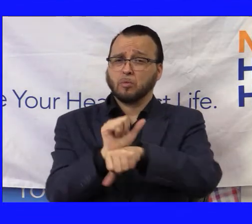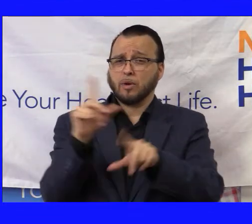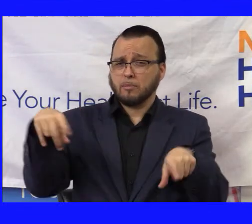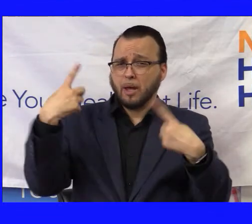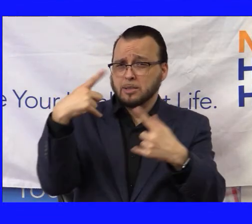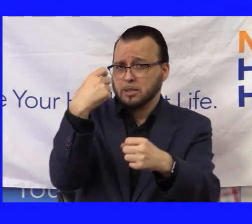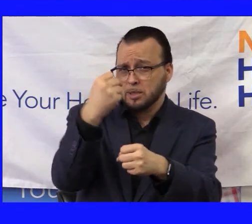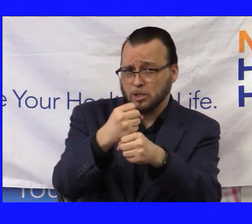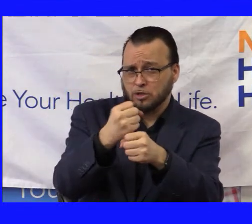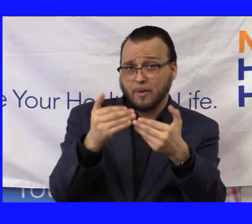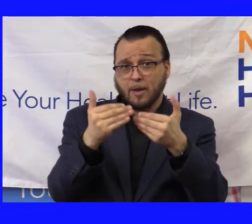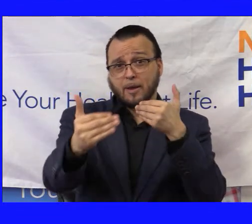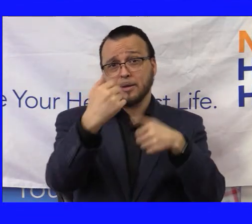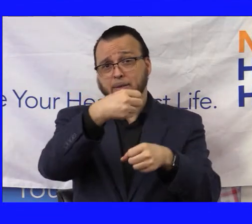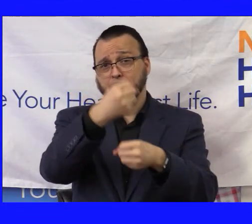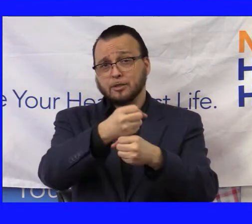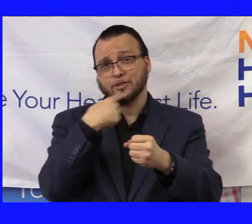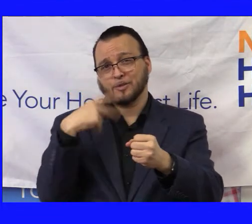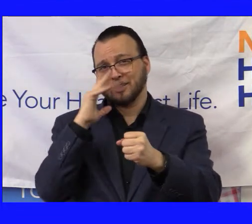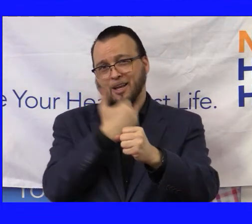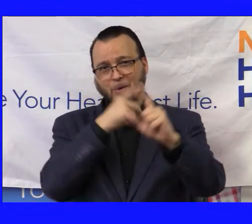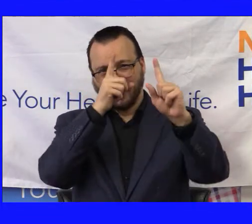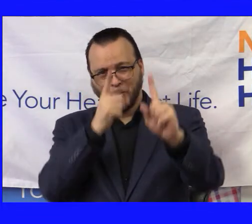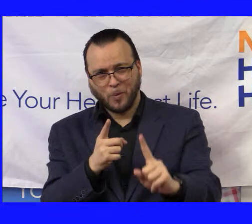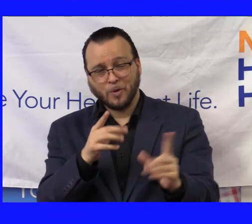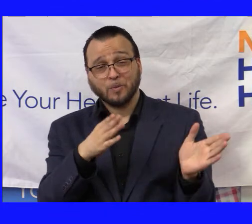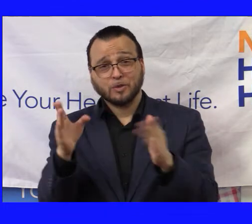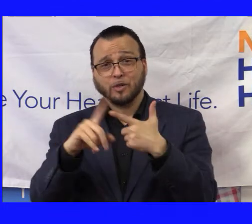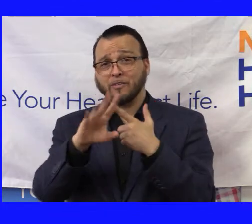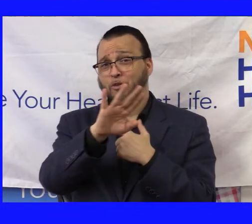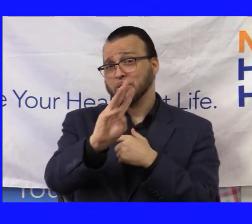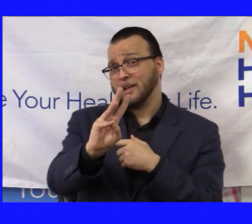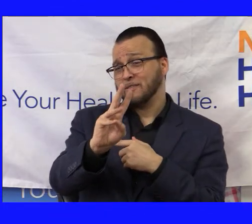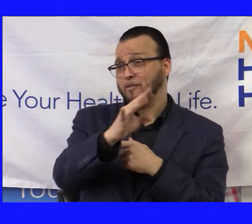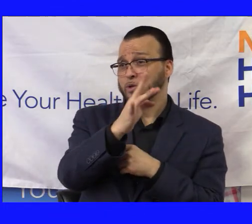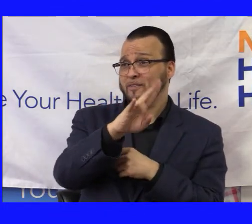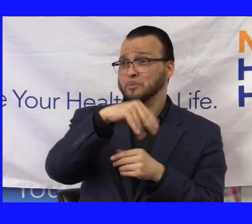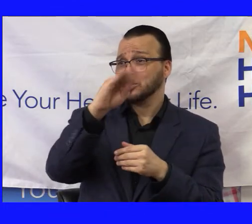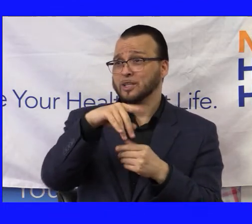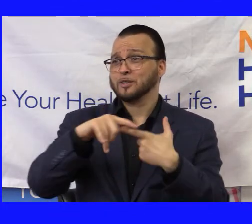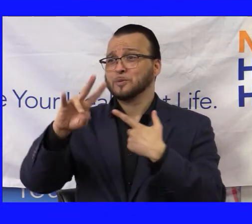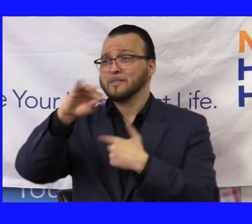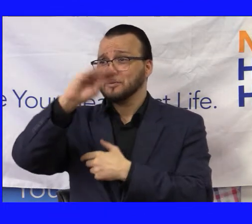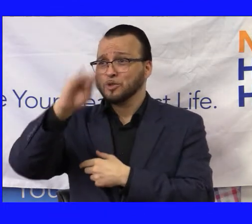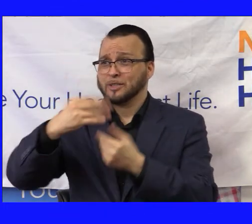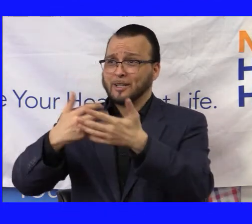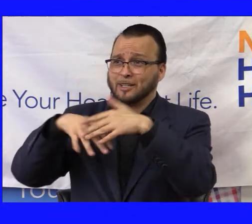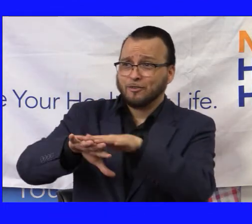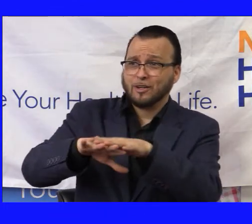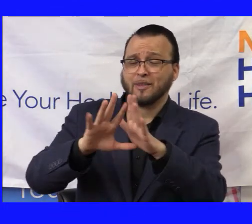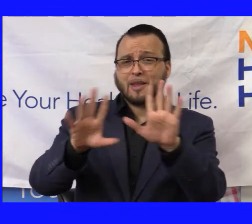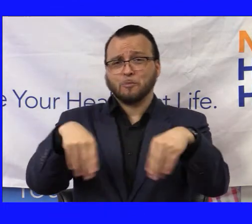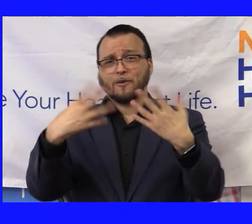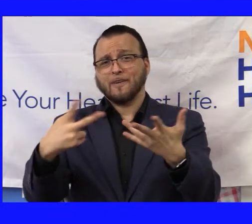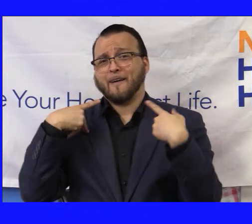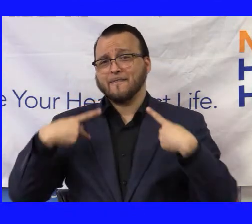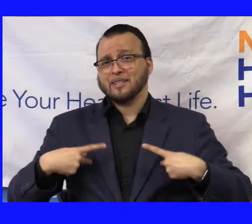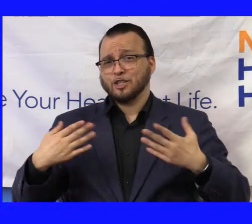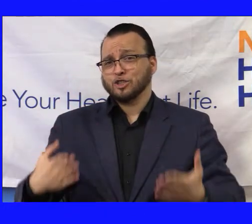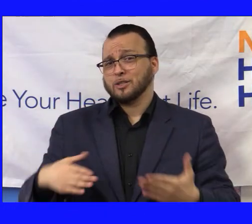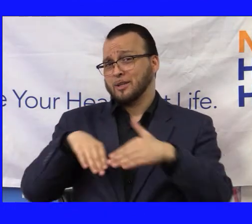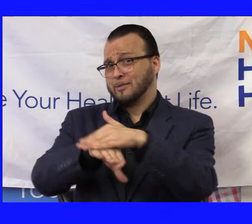coming year, you'll see what our goals are. We're going to move from 47% to 70% integrated. This gives physicians access